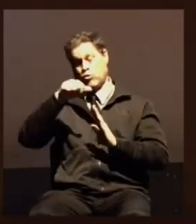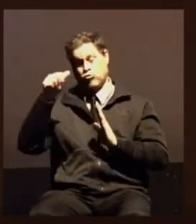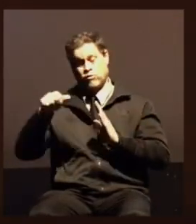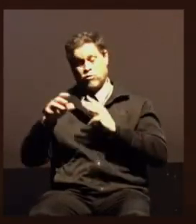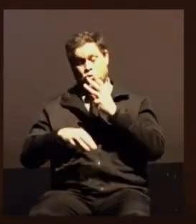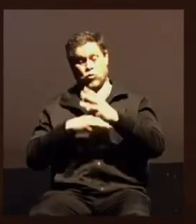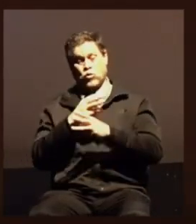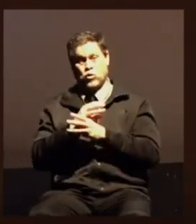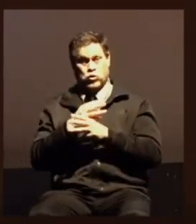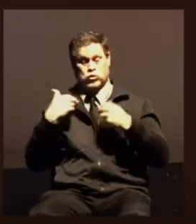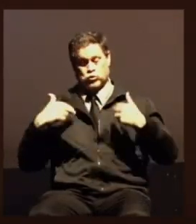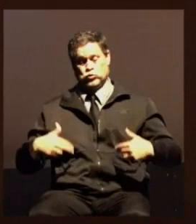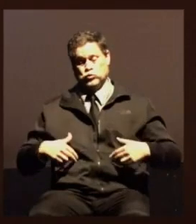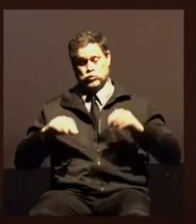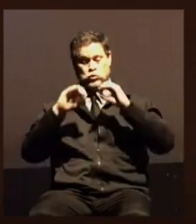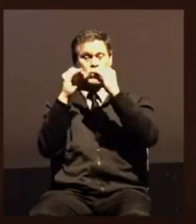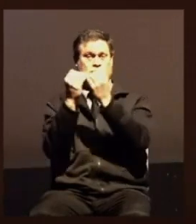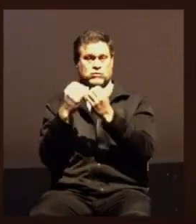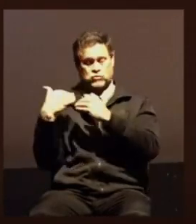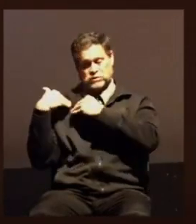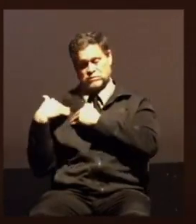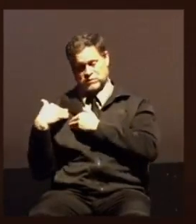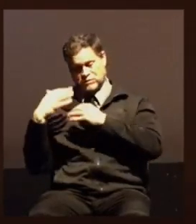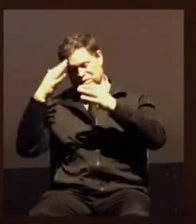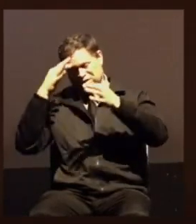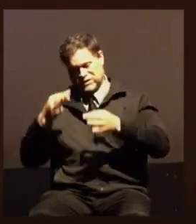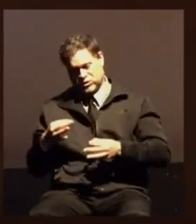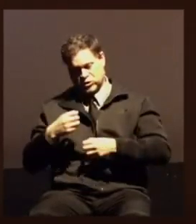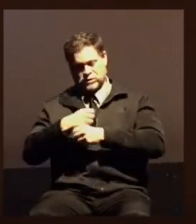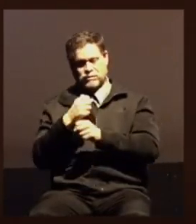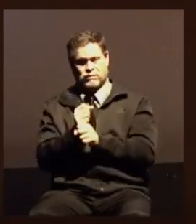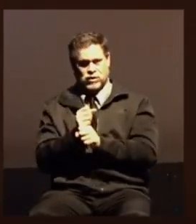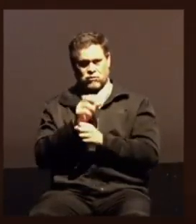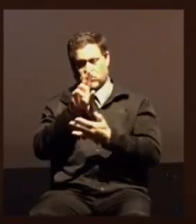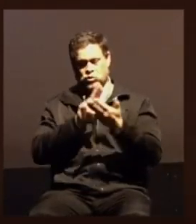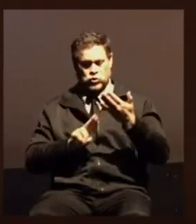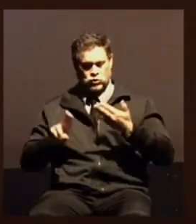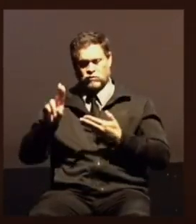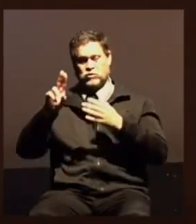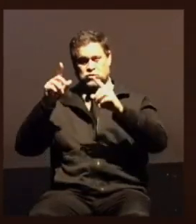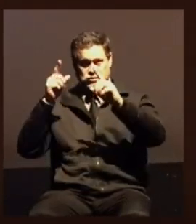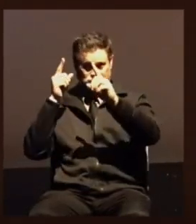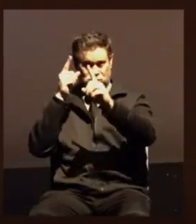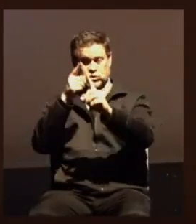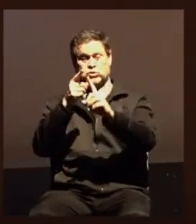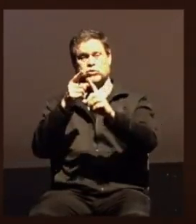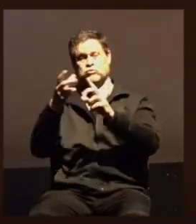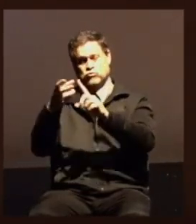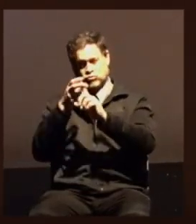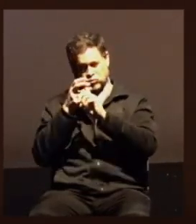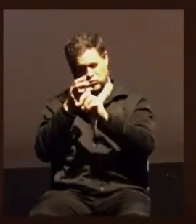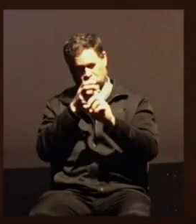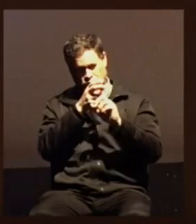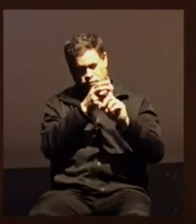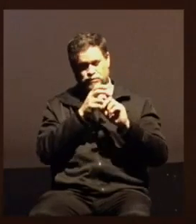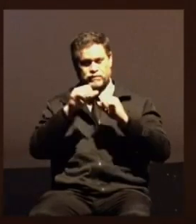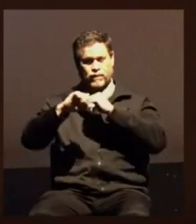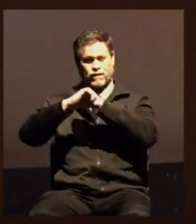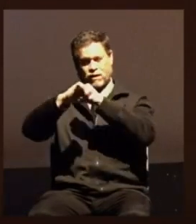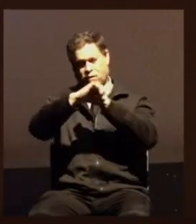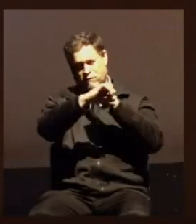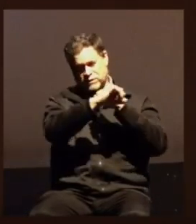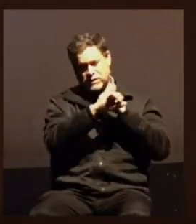humans and organizations were responsible for decision-making around university admissions, recruitment,